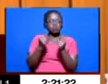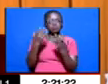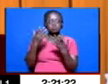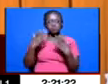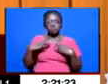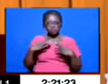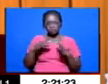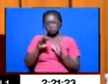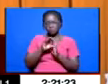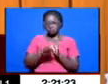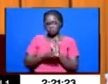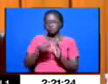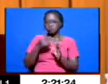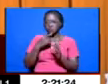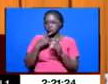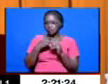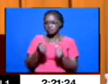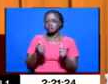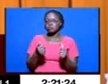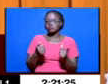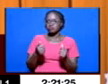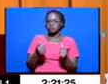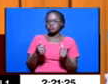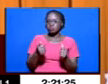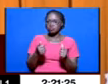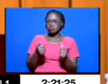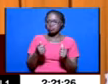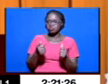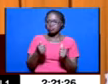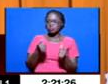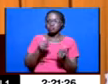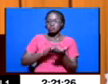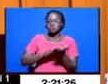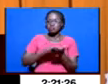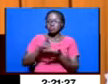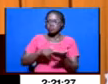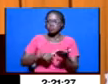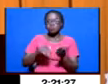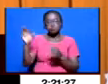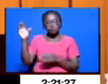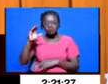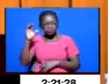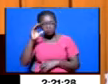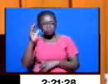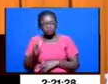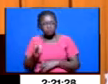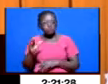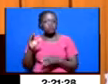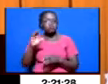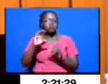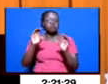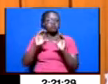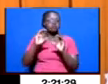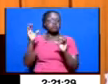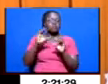addressing the issue, recommended that that citizen and the civil society may